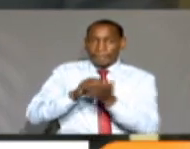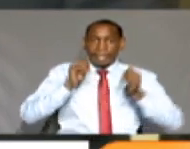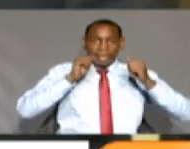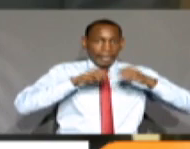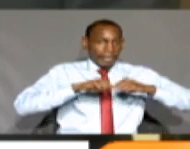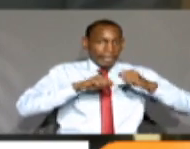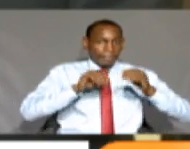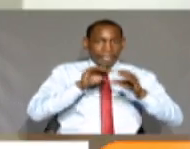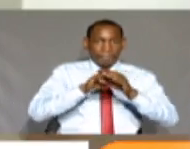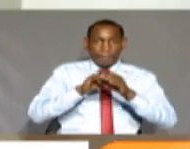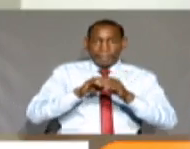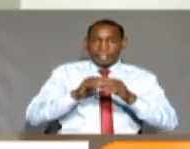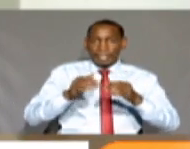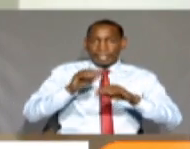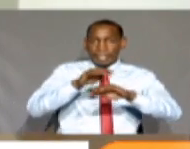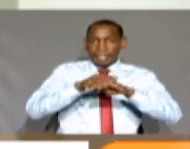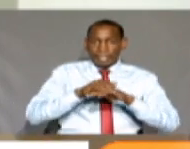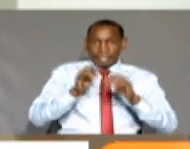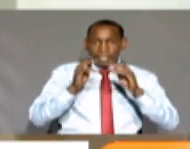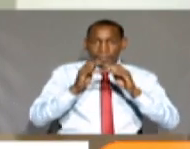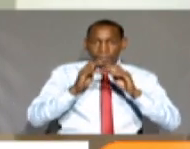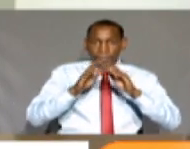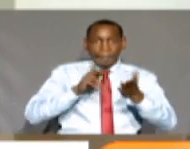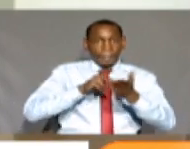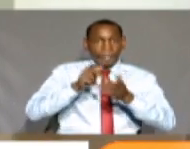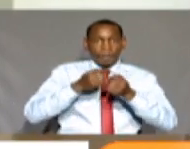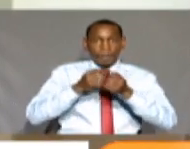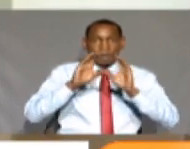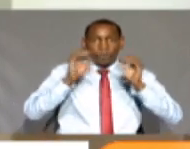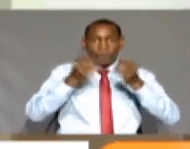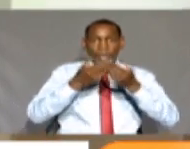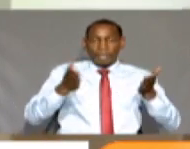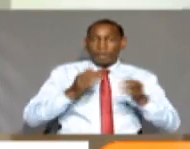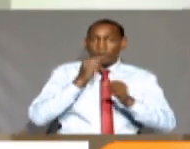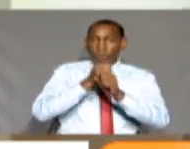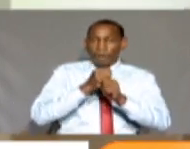see members receive online payments worldwide. Collaboration is